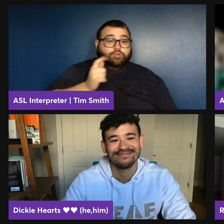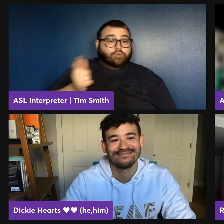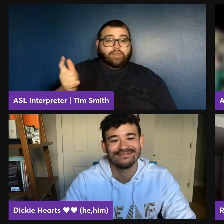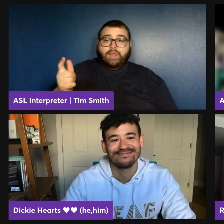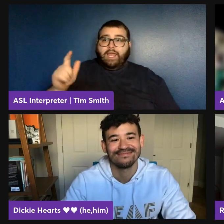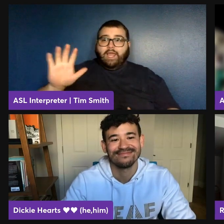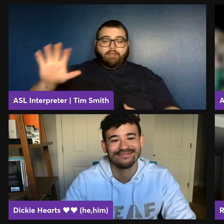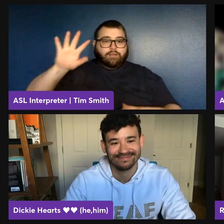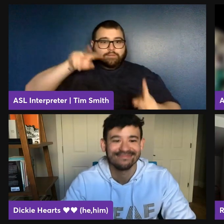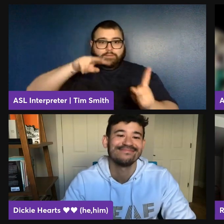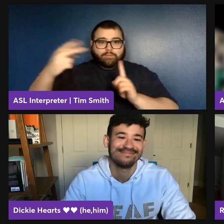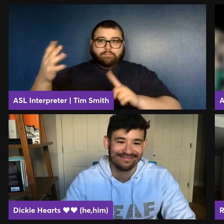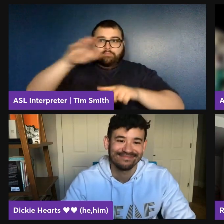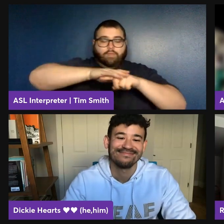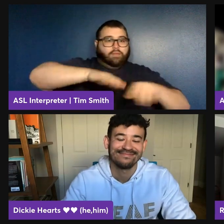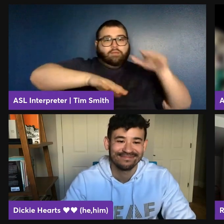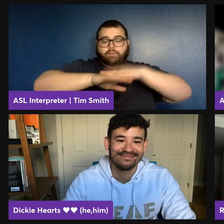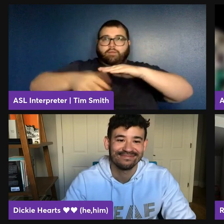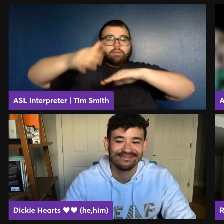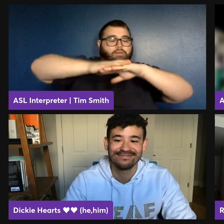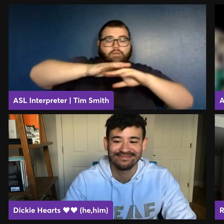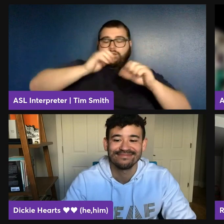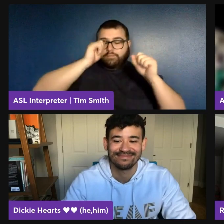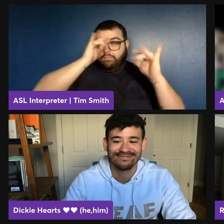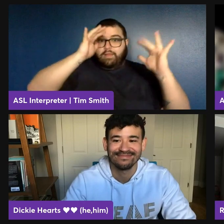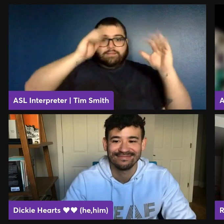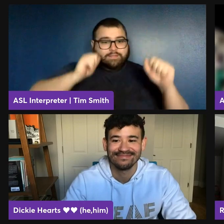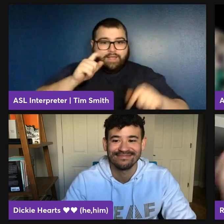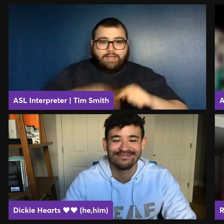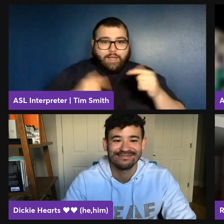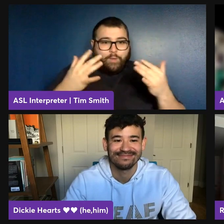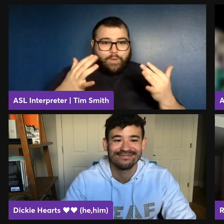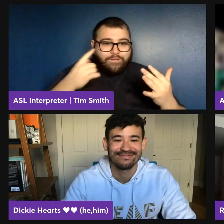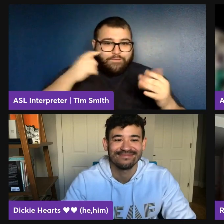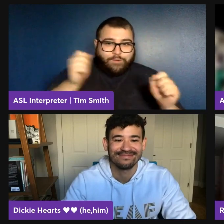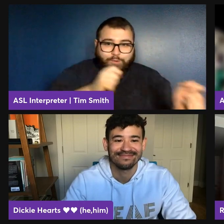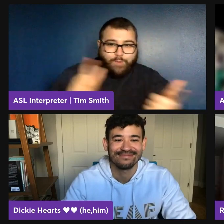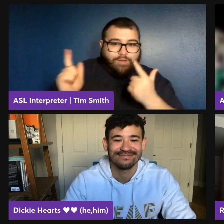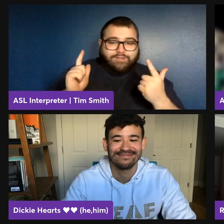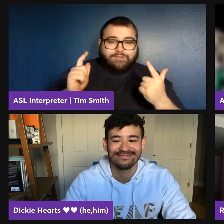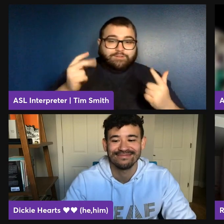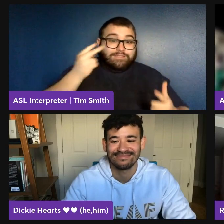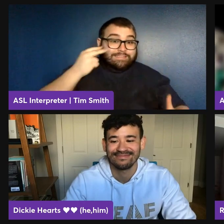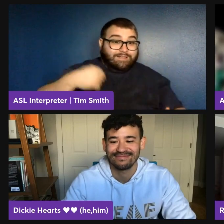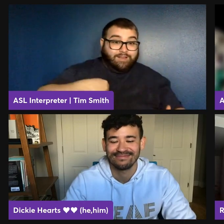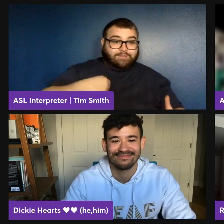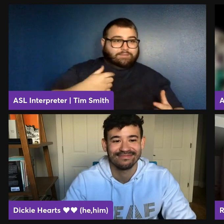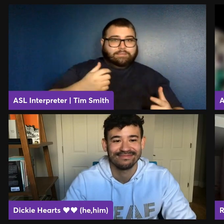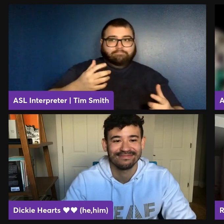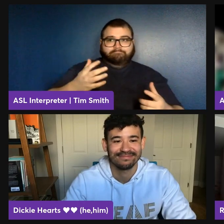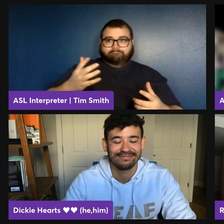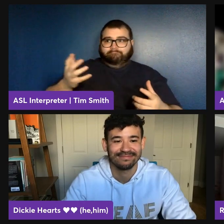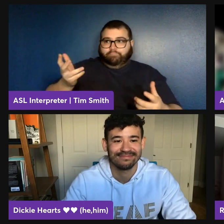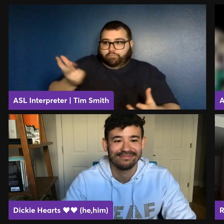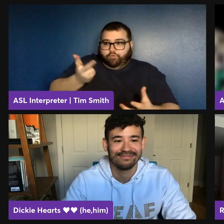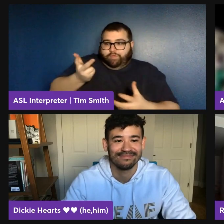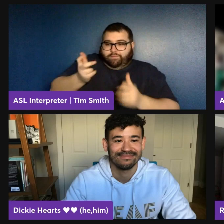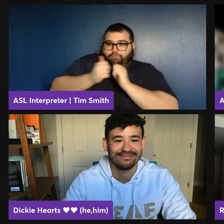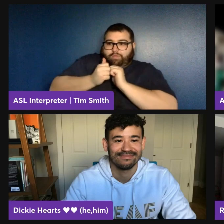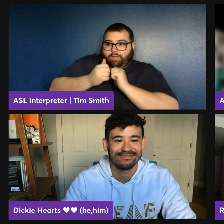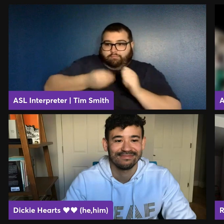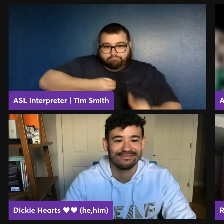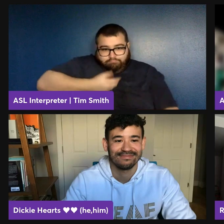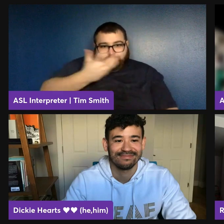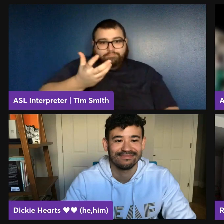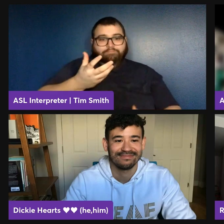just fantastic. And I can't wait for you all to watch us tell a story together. Yeah, I